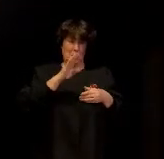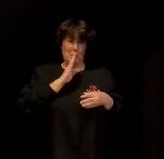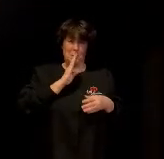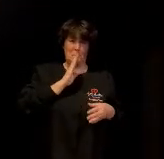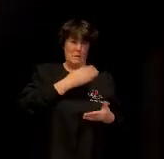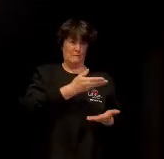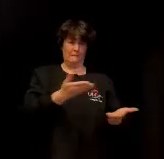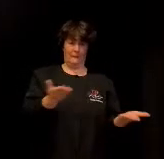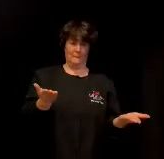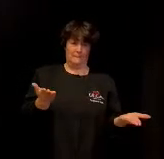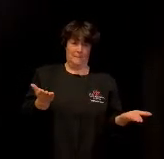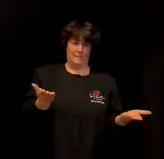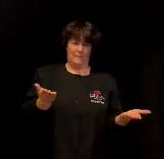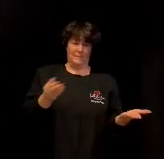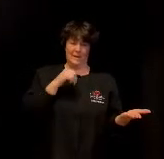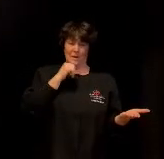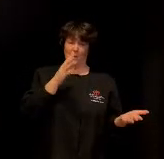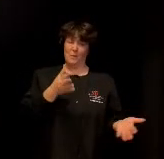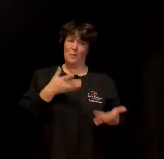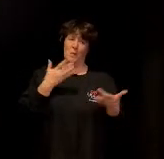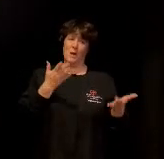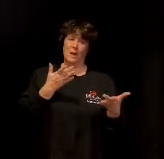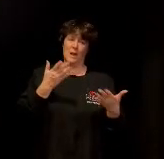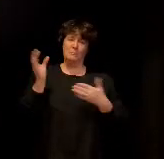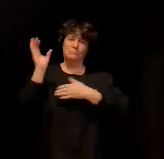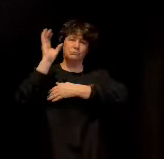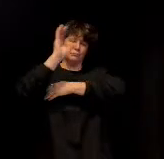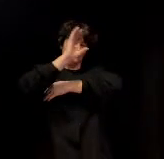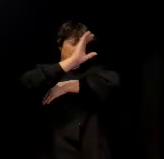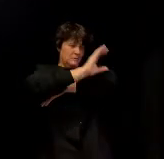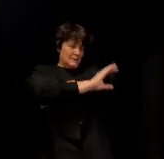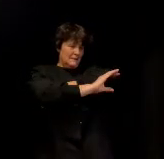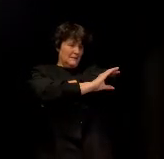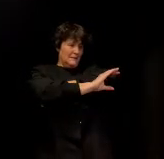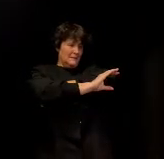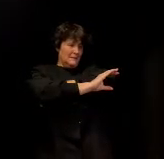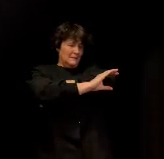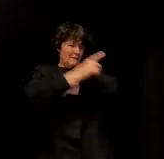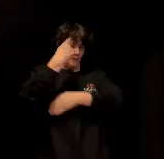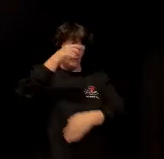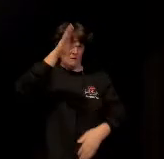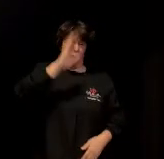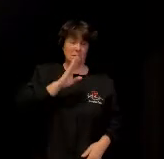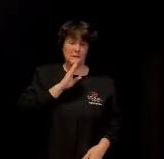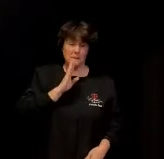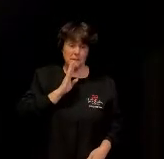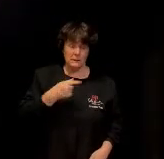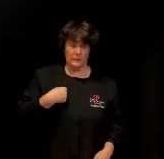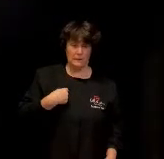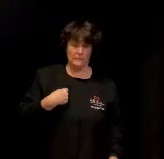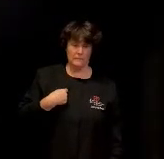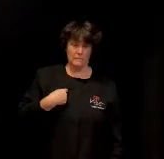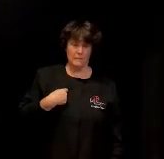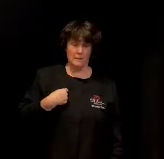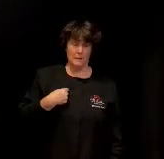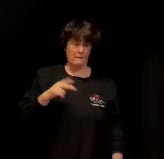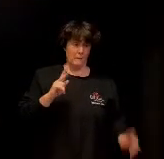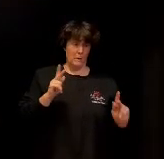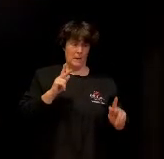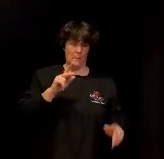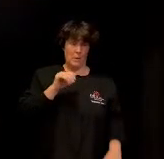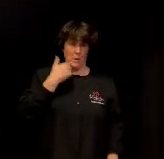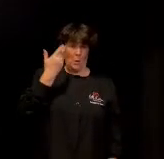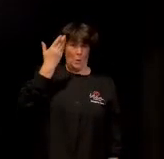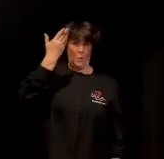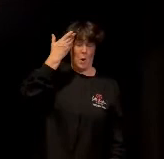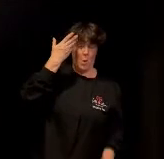Right? I don't have to wait on a sunset for God to speak to me. But for people that don't know Him, God has